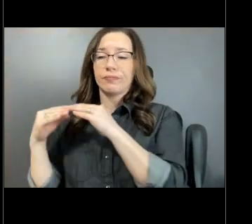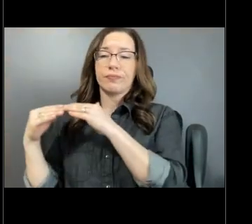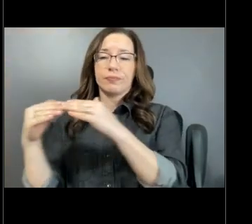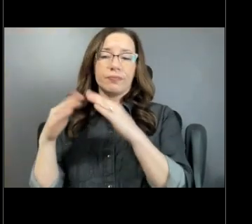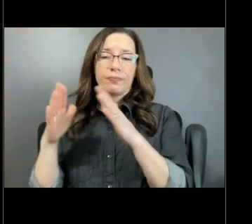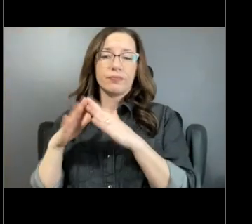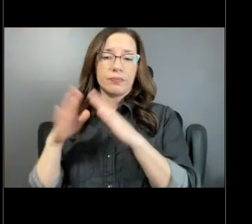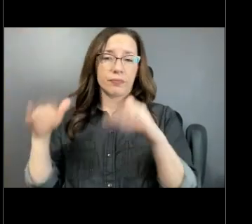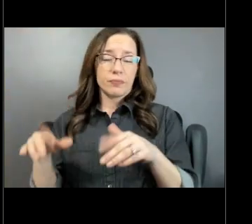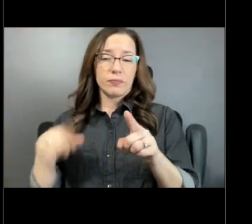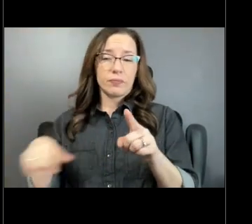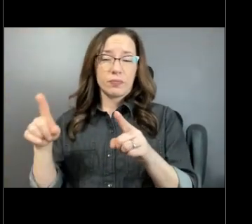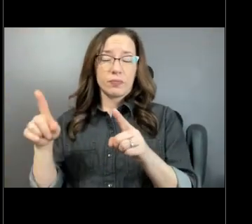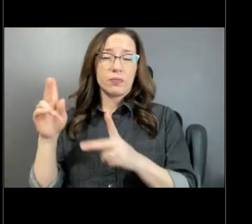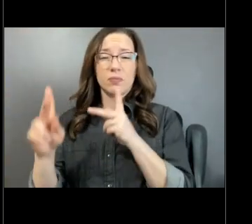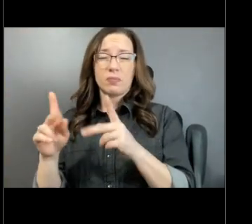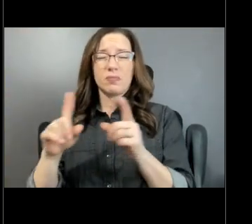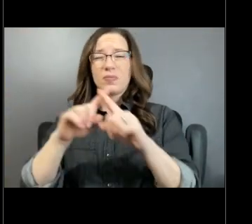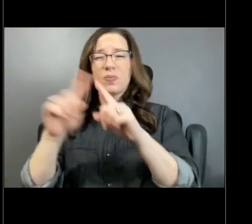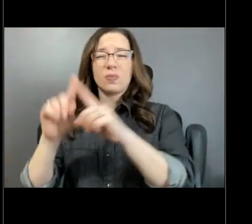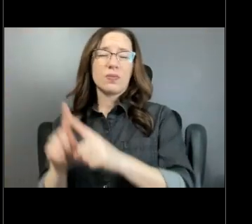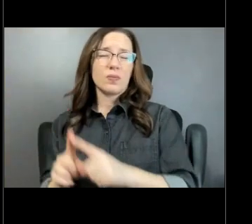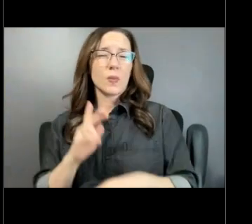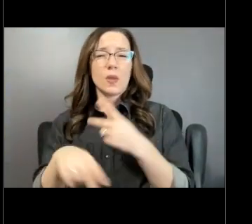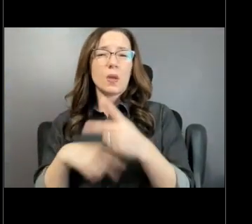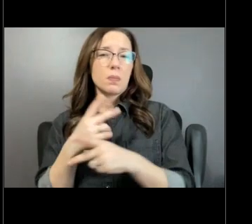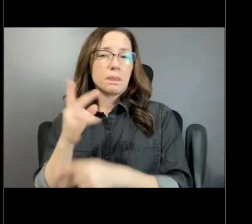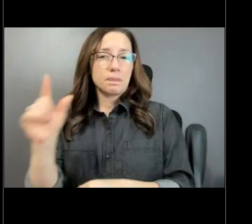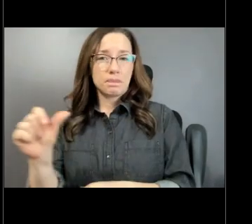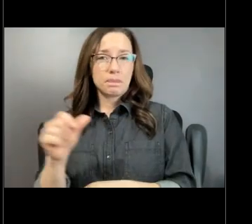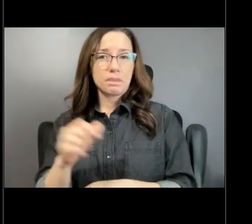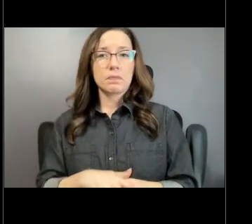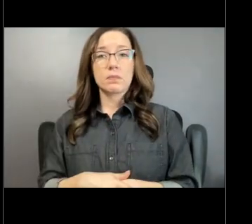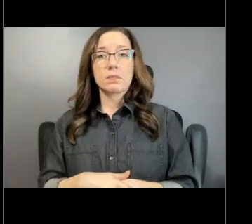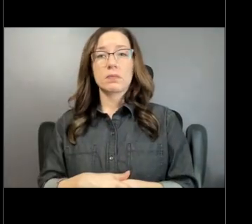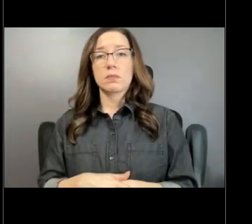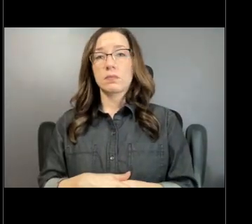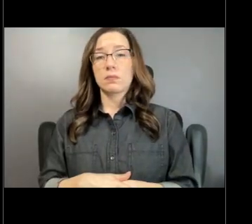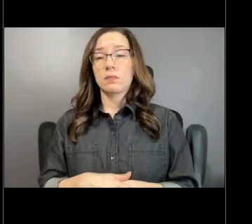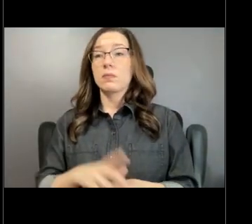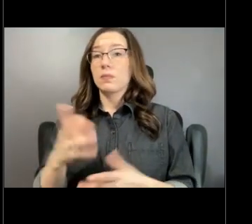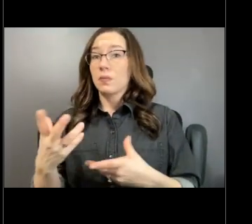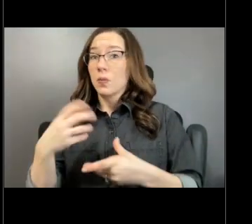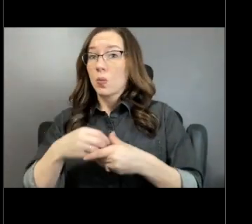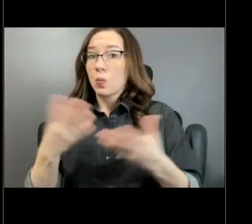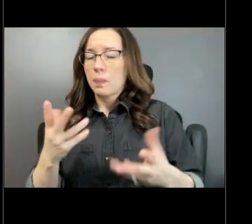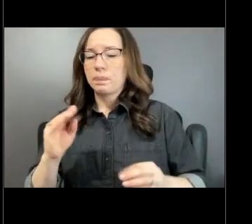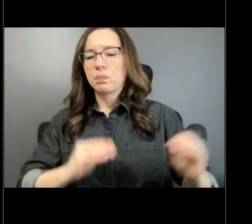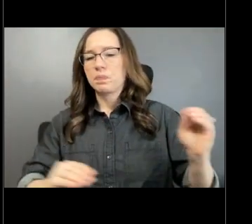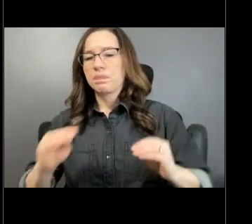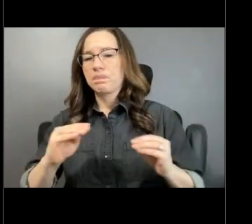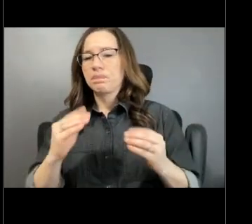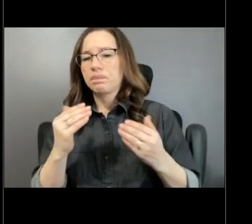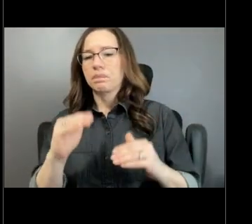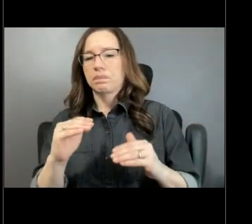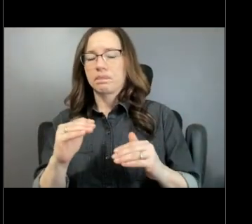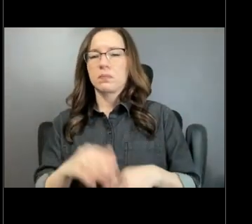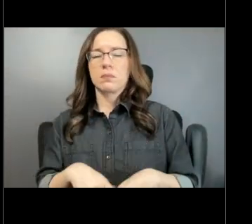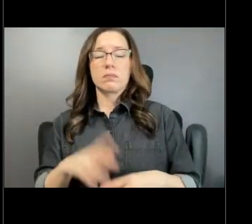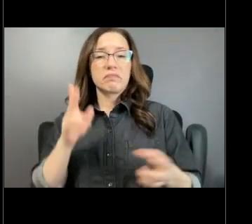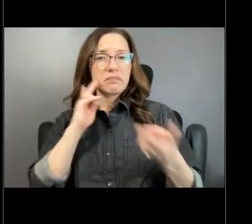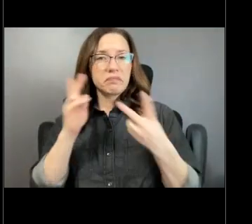for people with different types of disabilities, including mobility impairments and